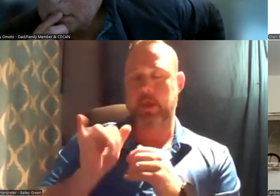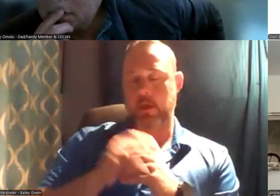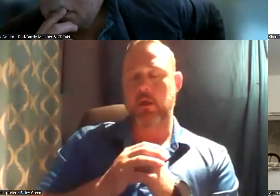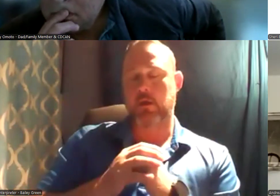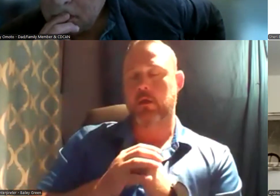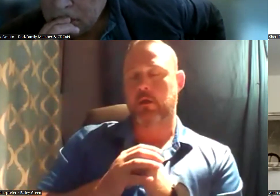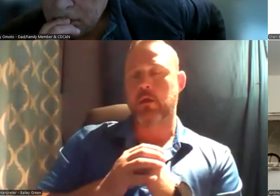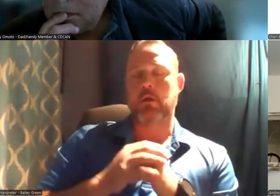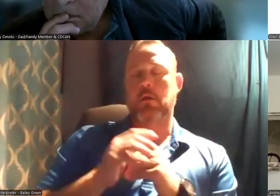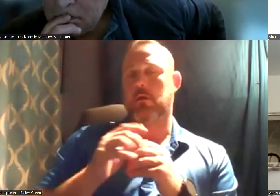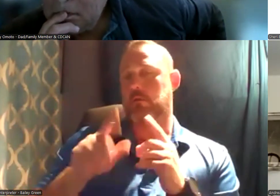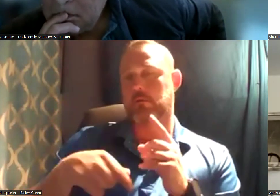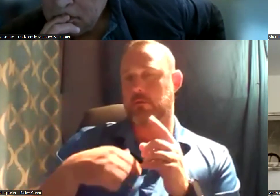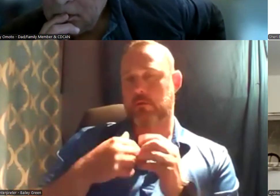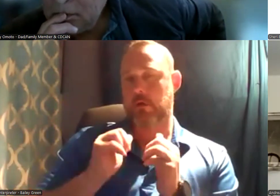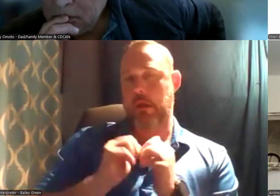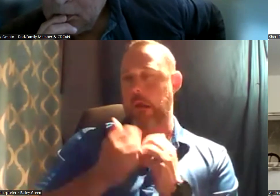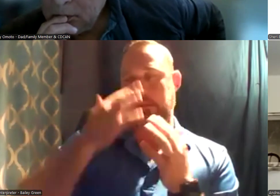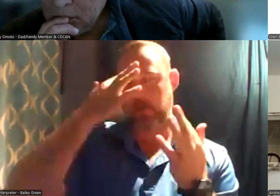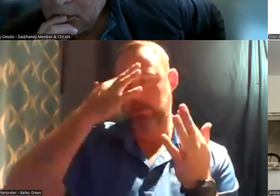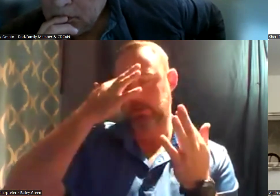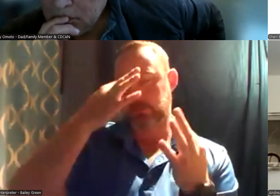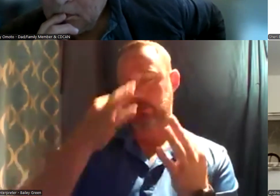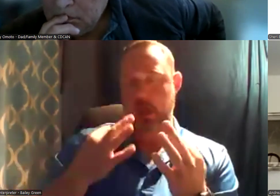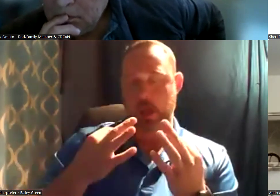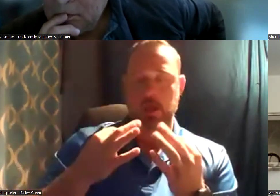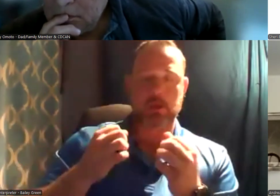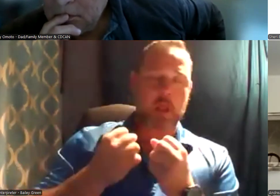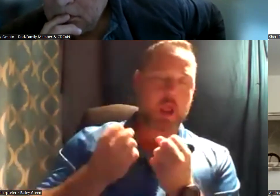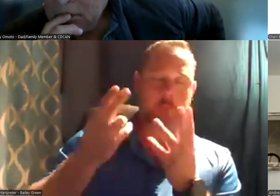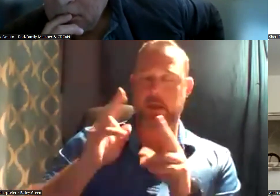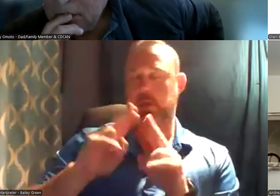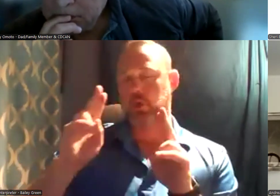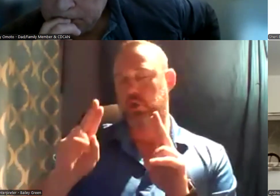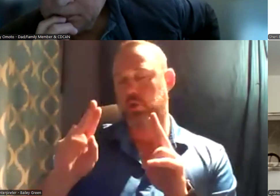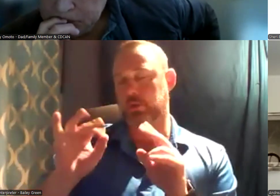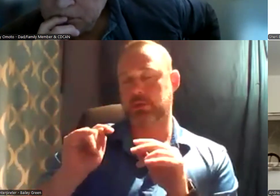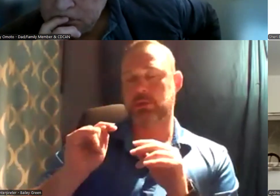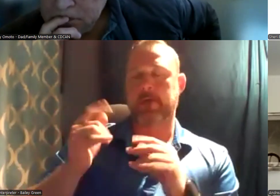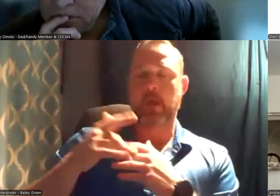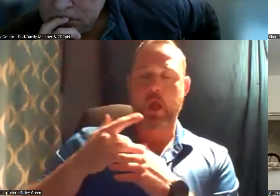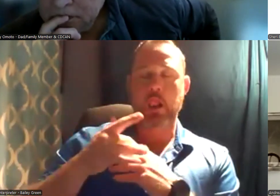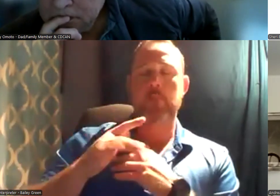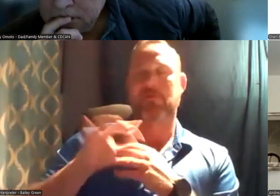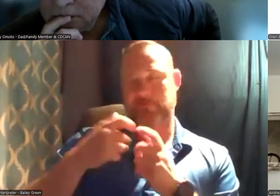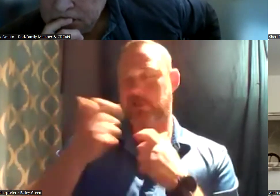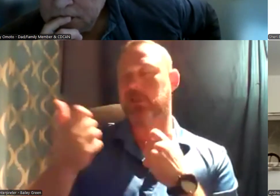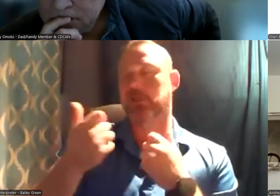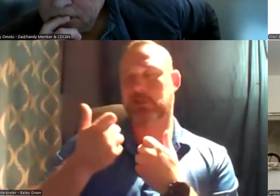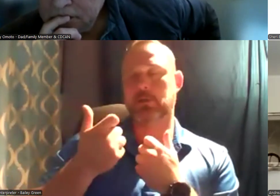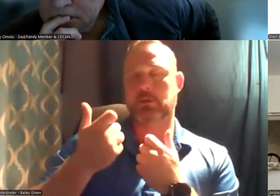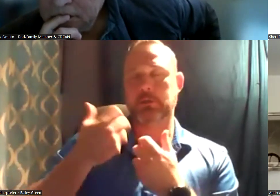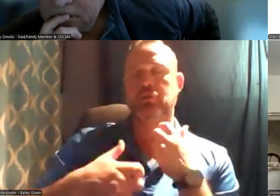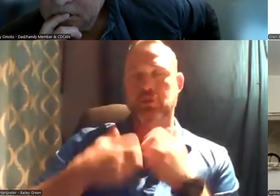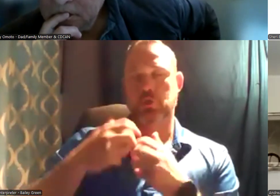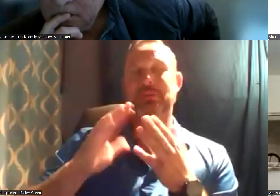how they come about deciding how many affordable units are available, but that's a big issue. Again, I know the city